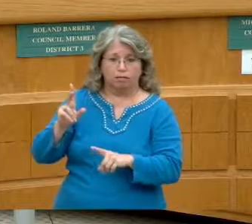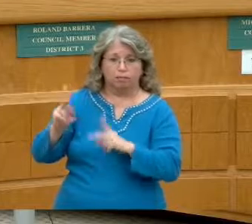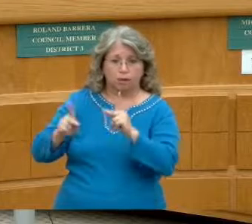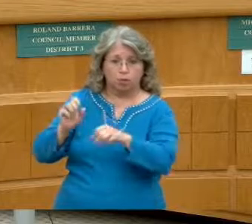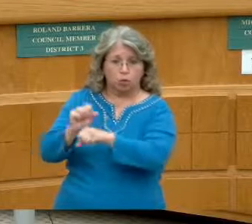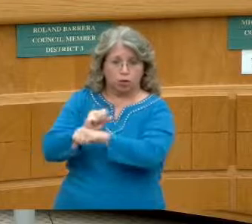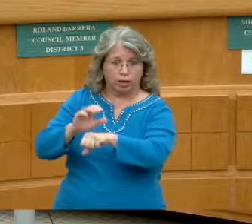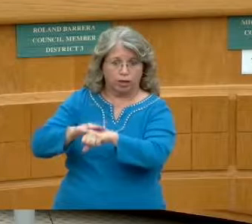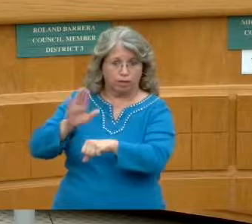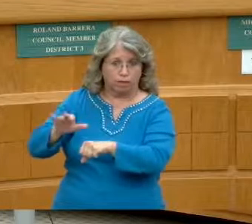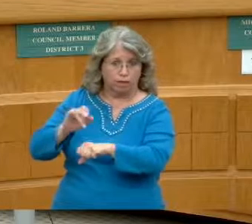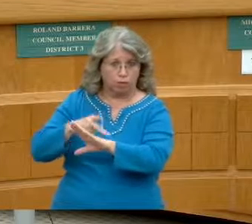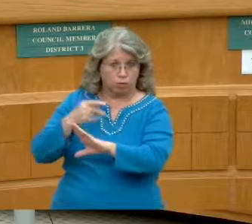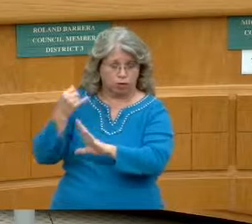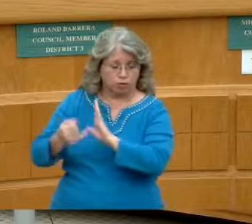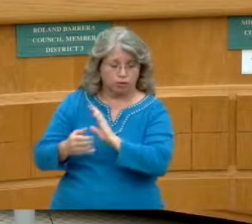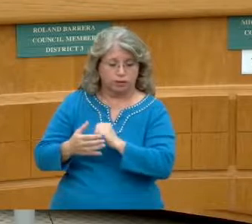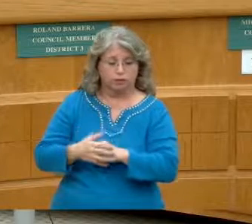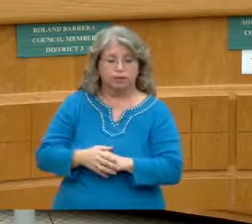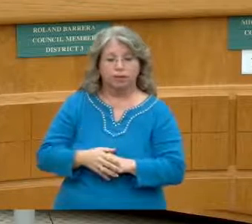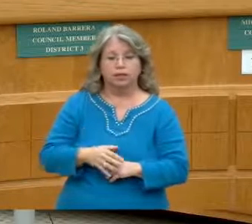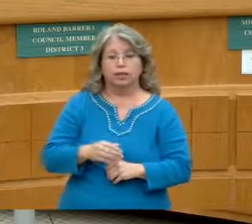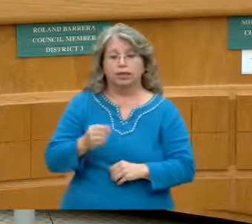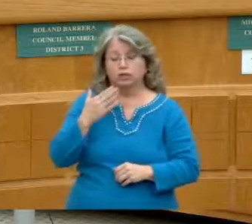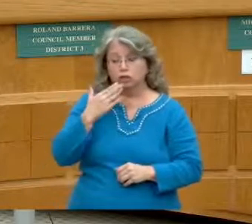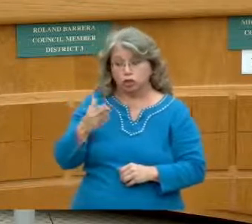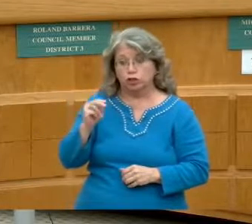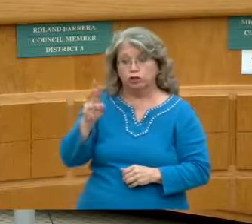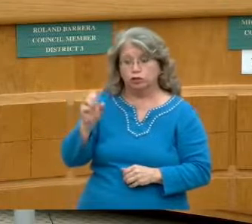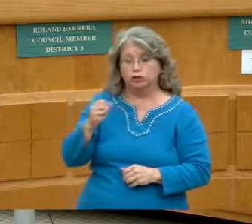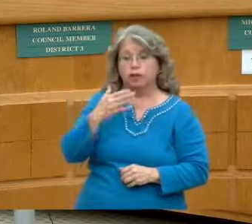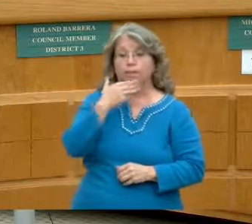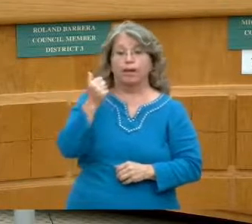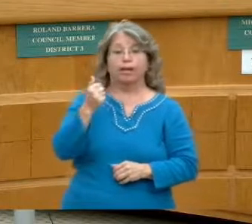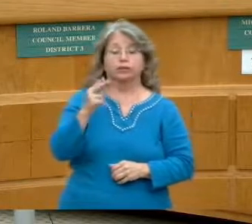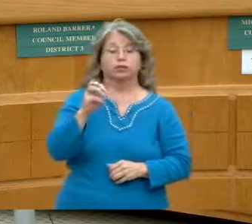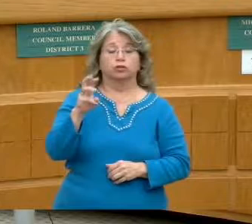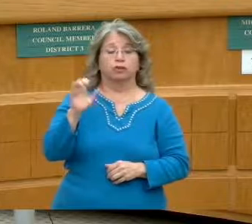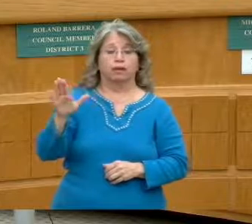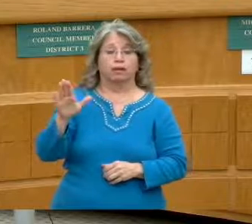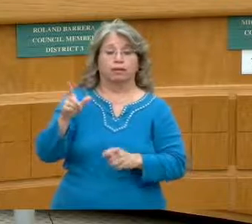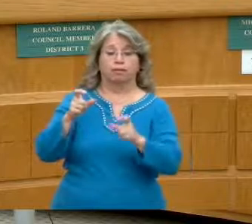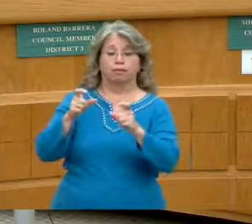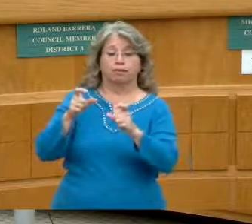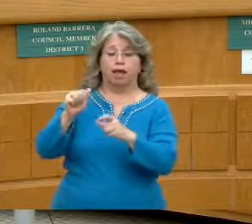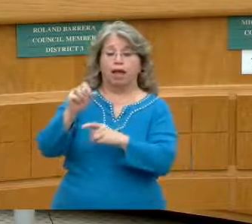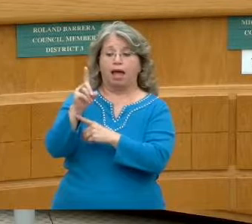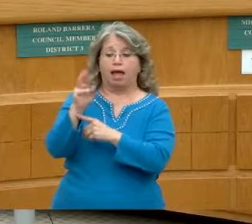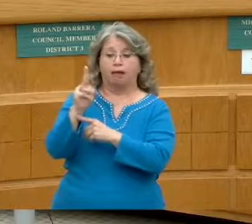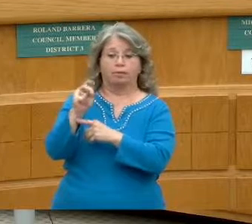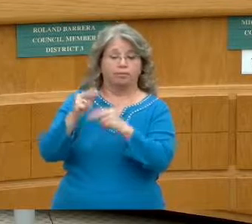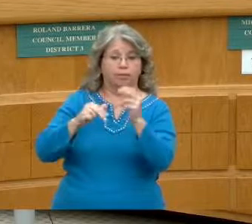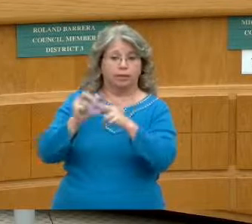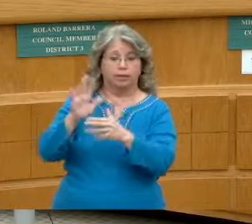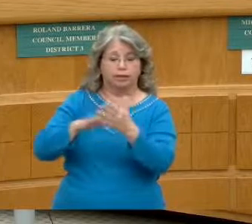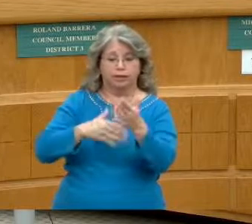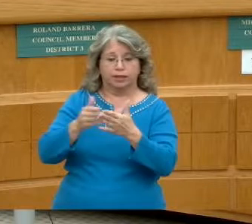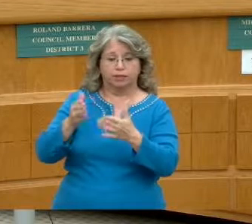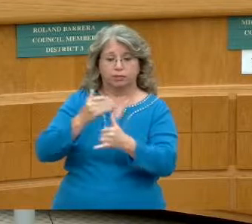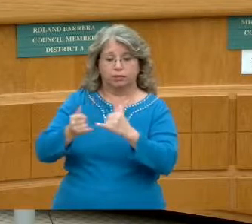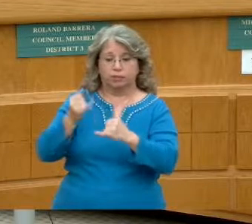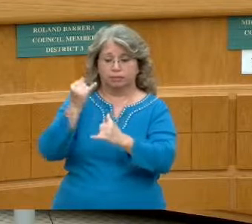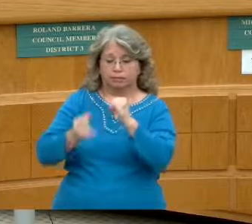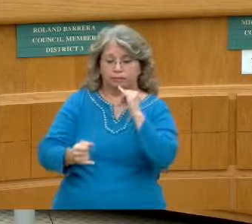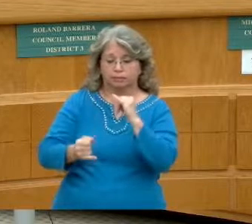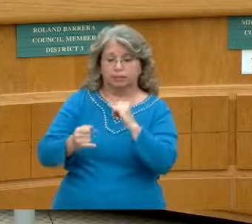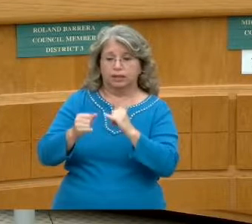even the better news is that their administration building is scheduled to be completed by the end of June, which means